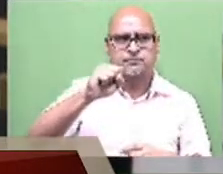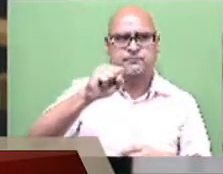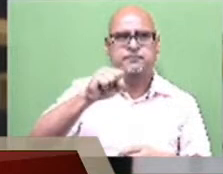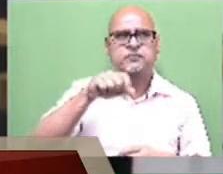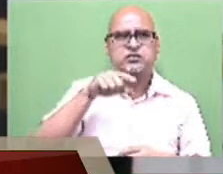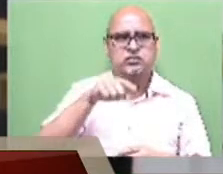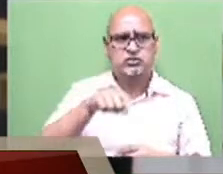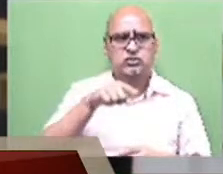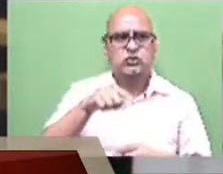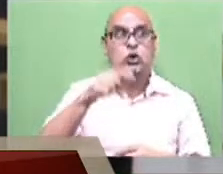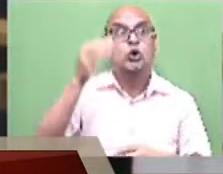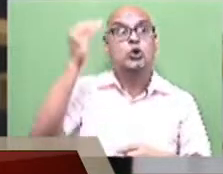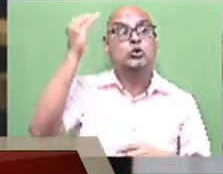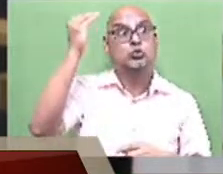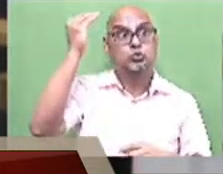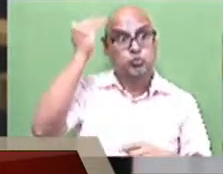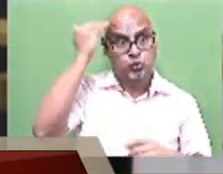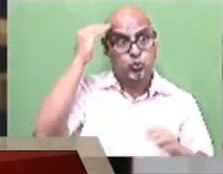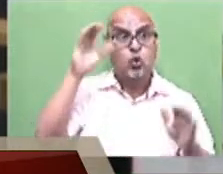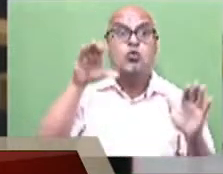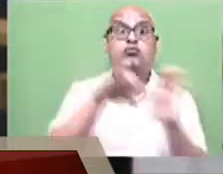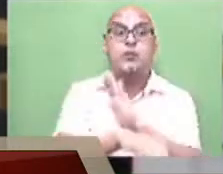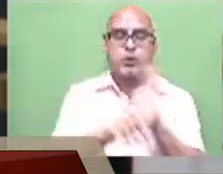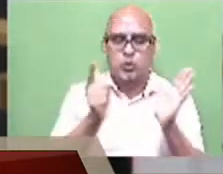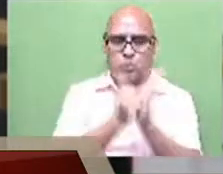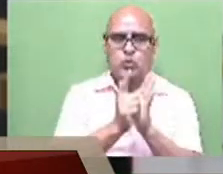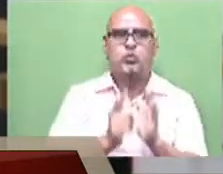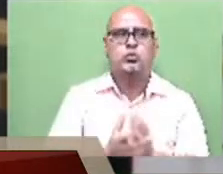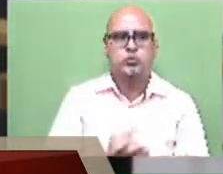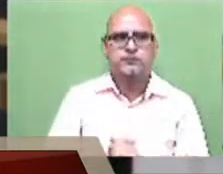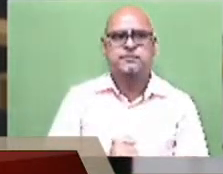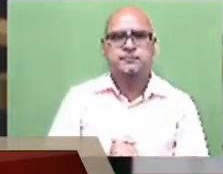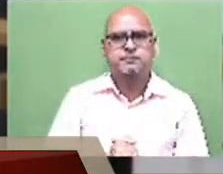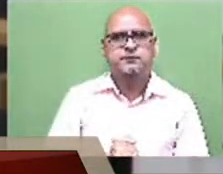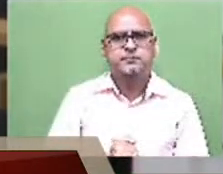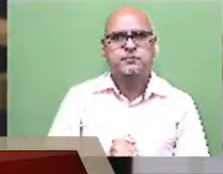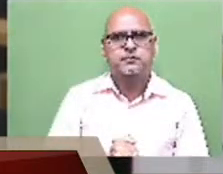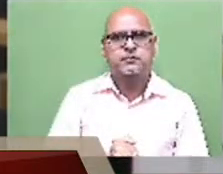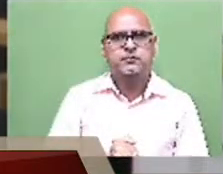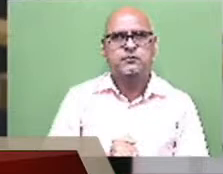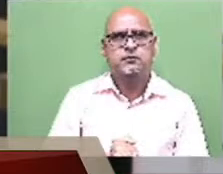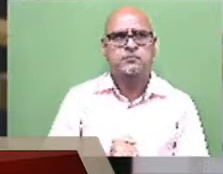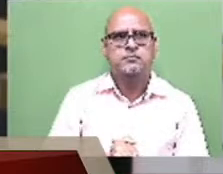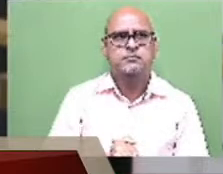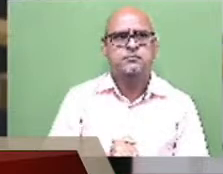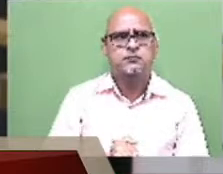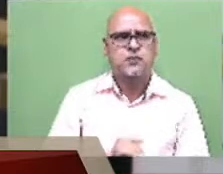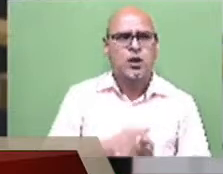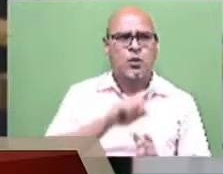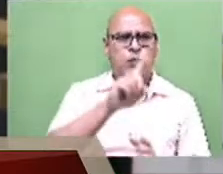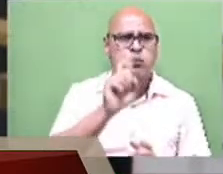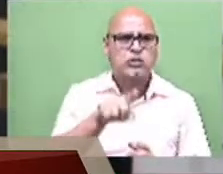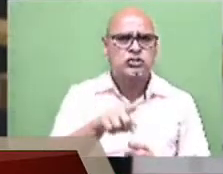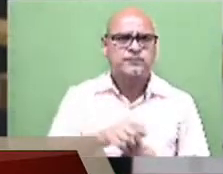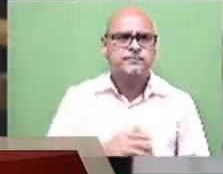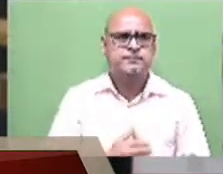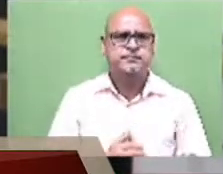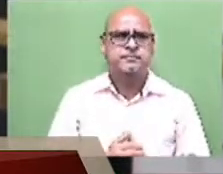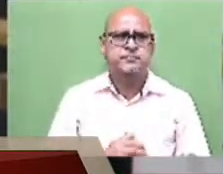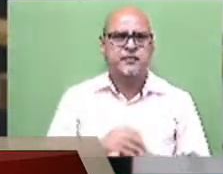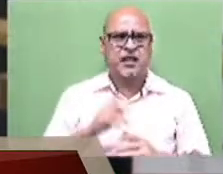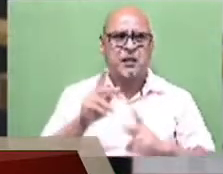in the criminal law or any law that there's an appeal to a magistrate. That is something that is very